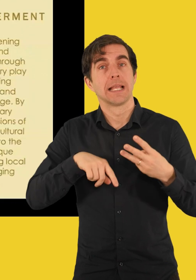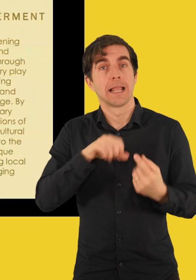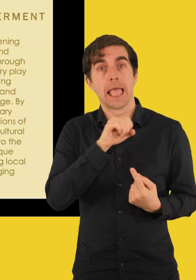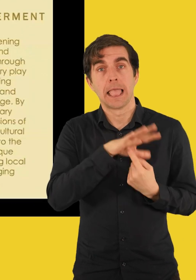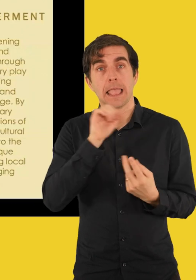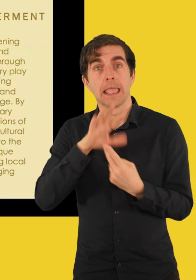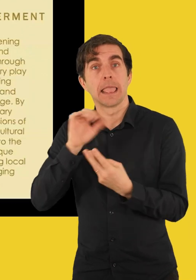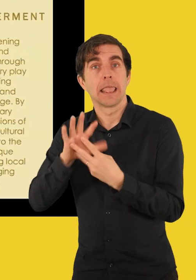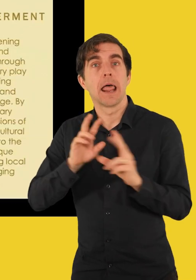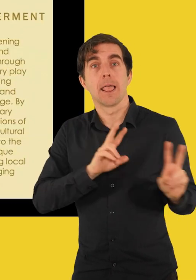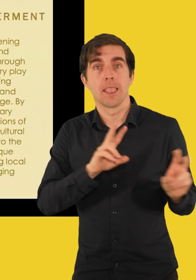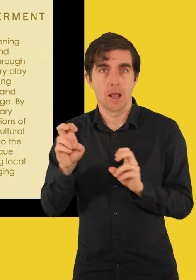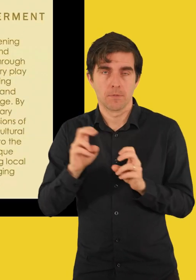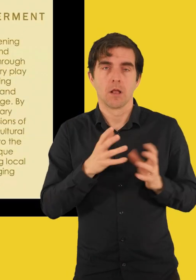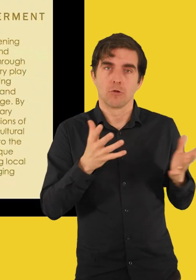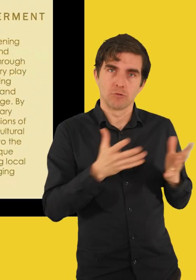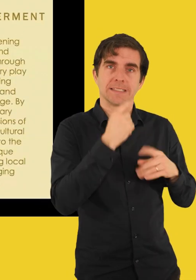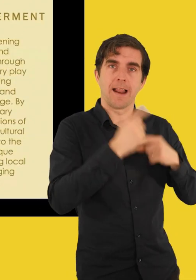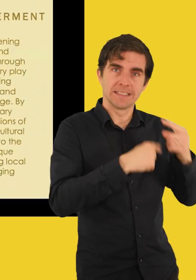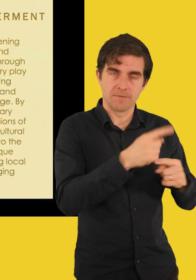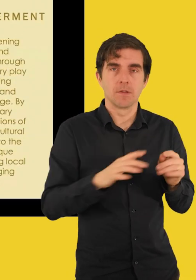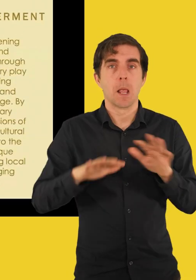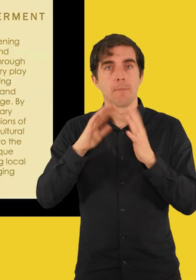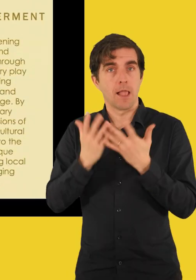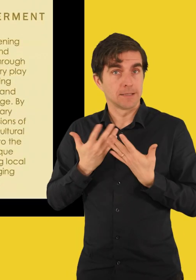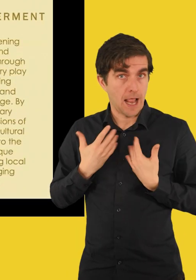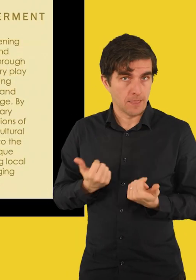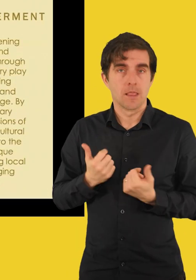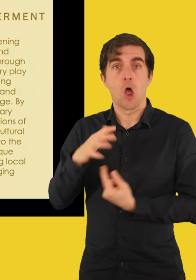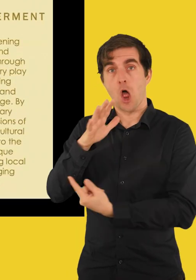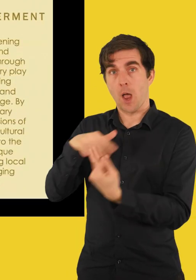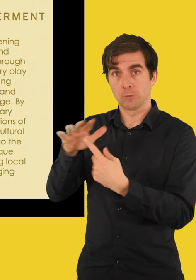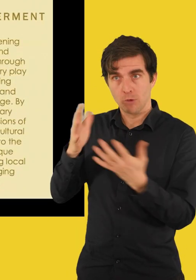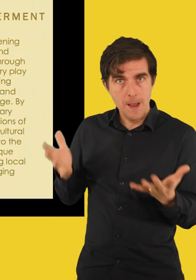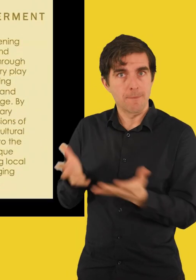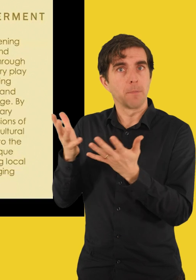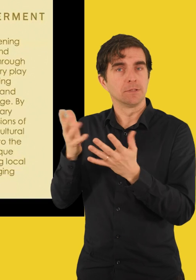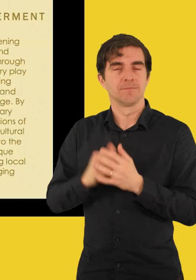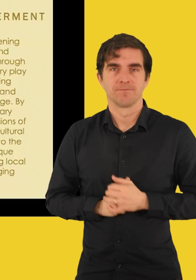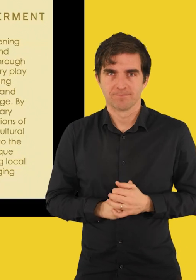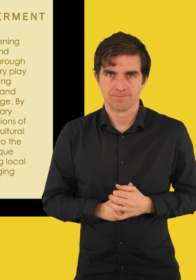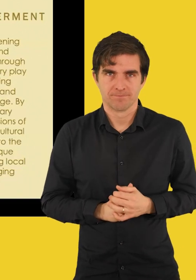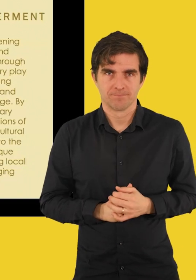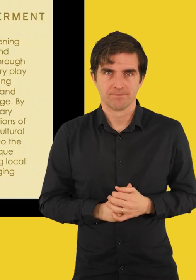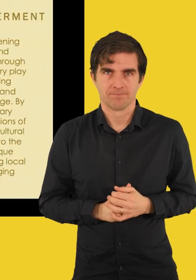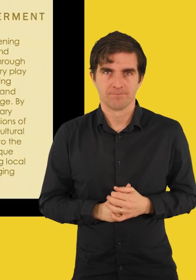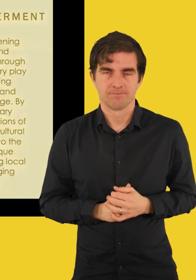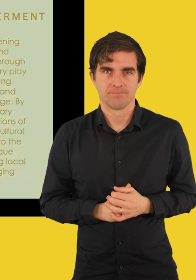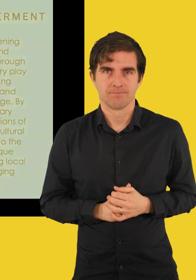The key themes, the 3 key themes: regenerative, planetary health, and community empowerment for Ipoh. And